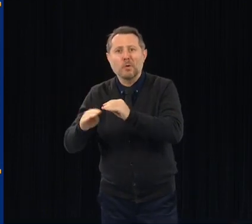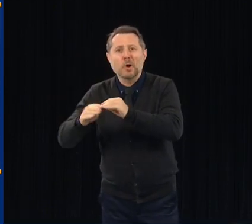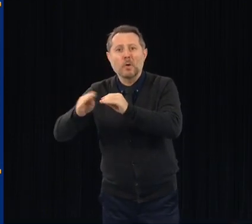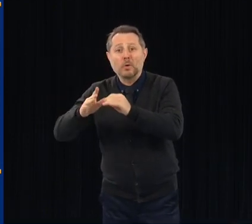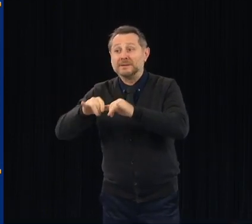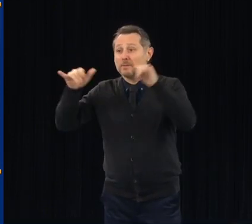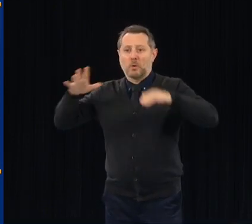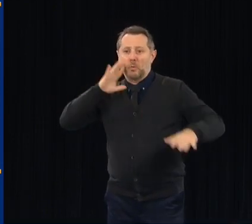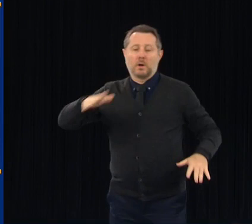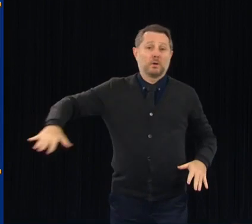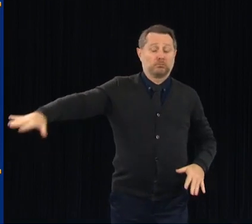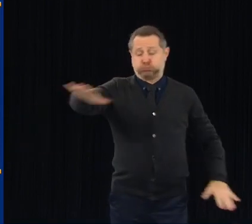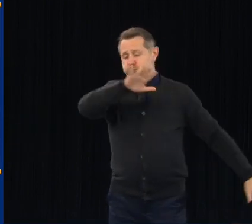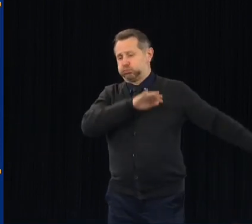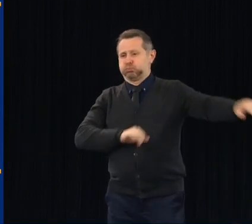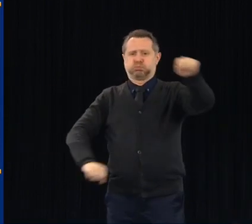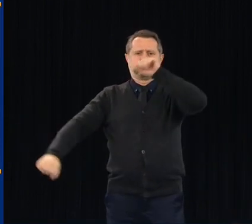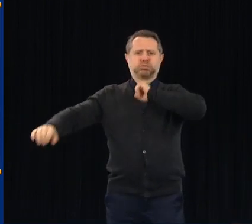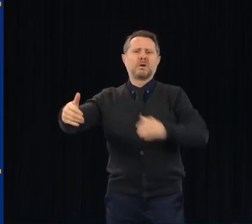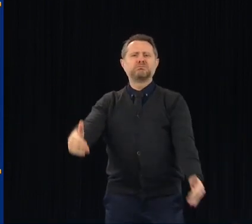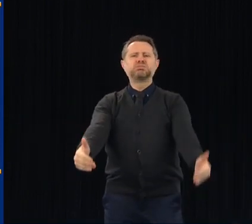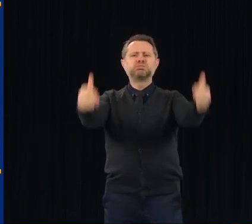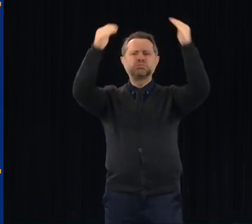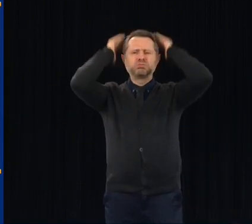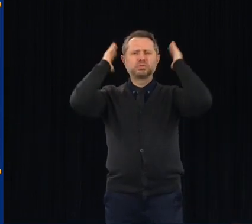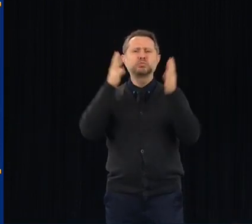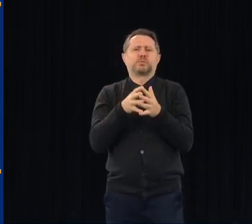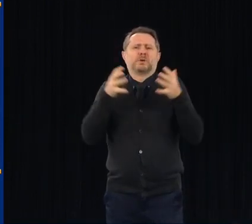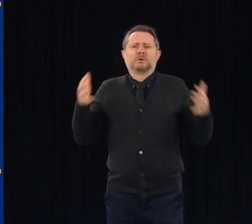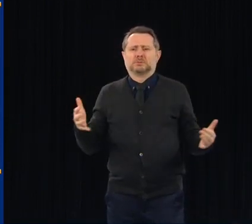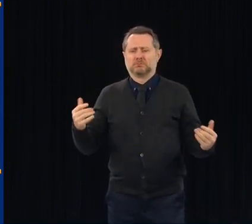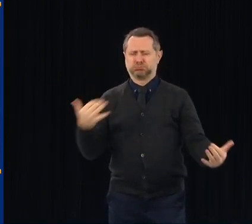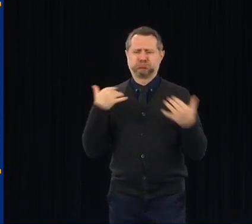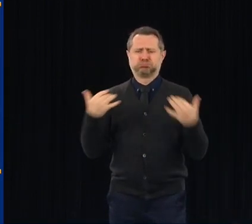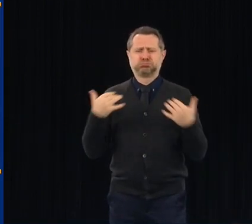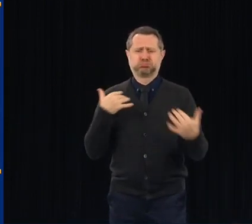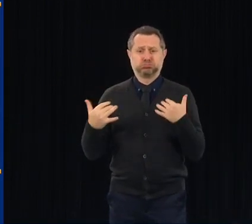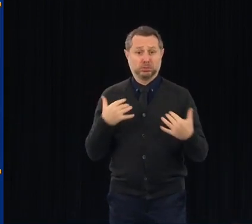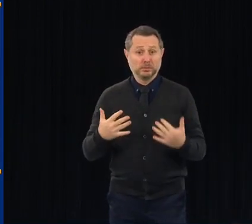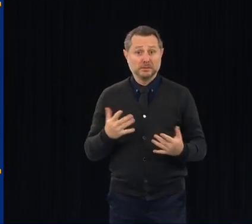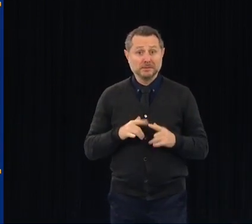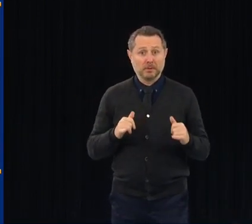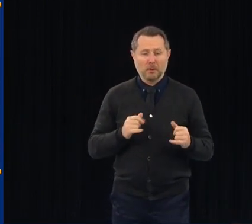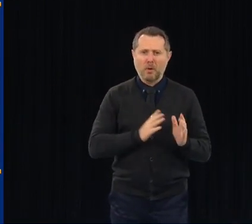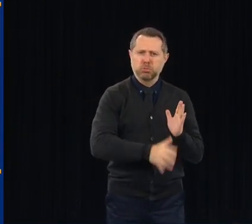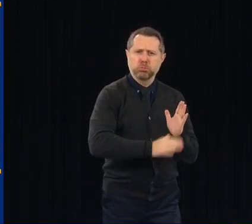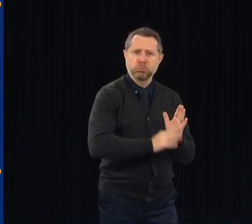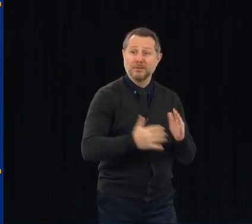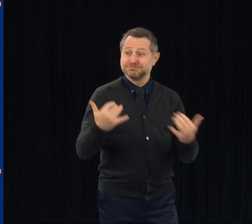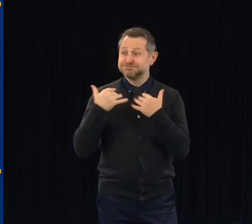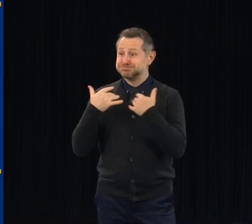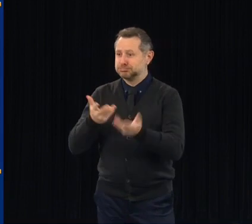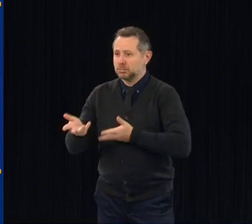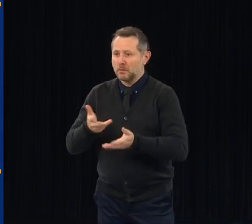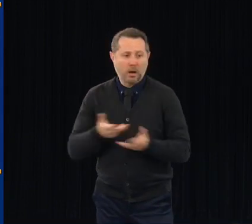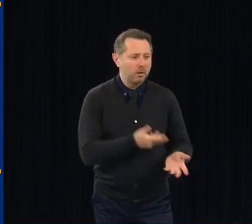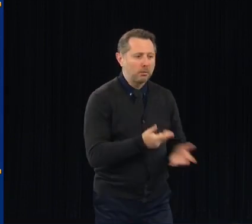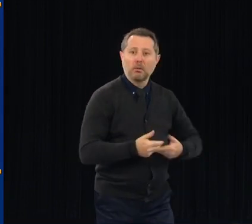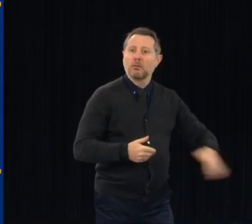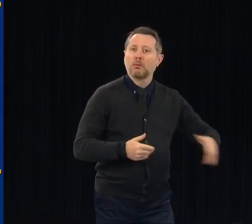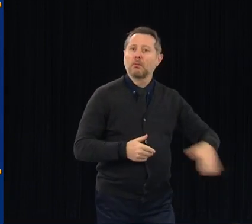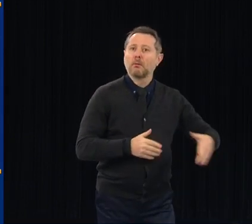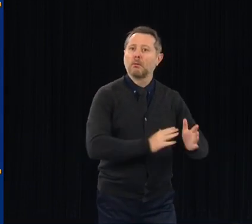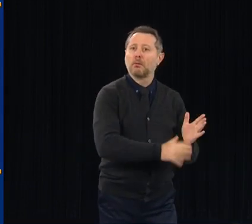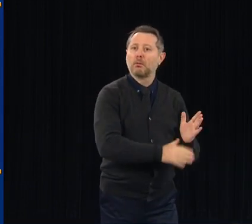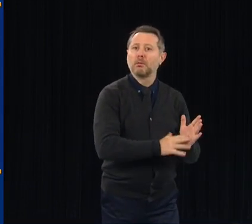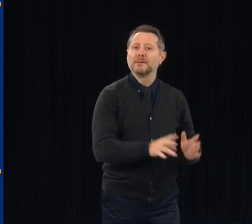capacity explodes. More people are in, but more people are coming out. 75% of those people who have now